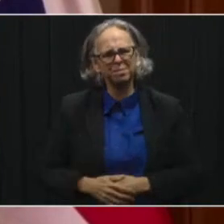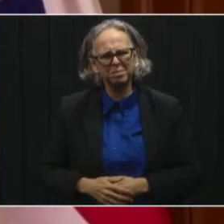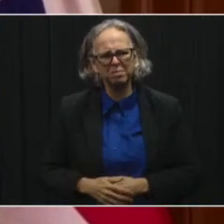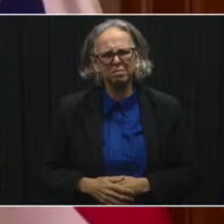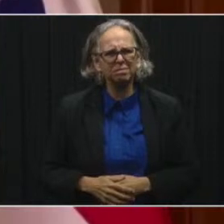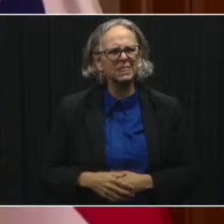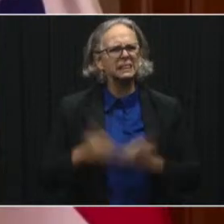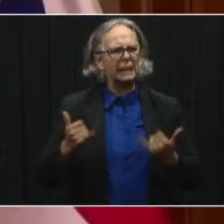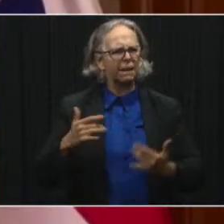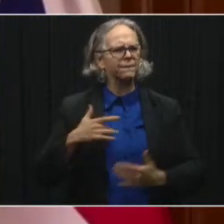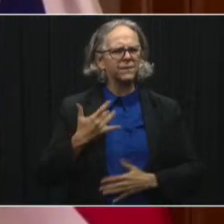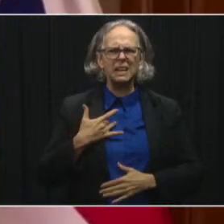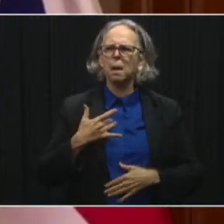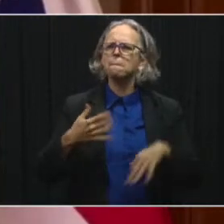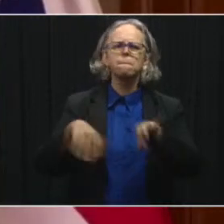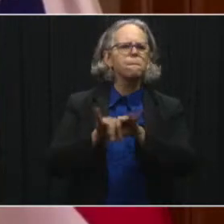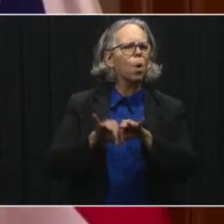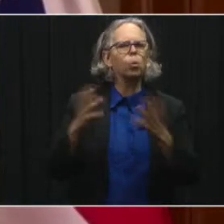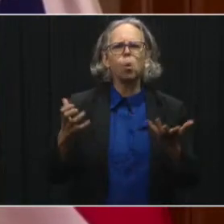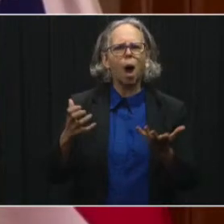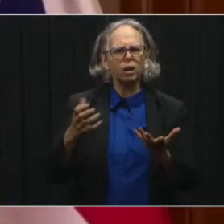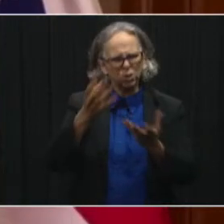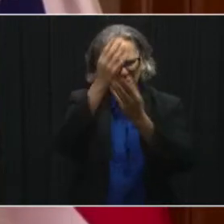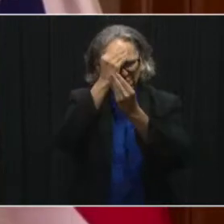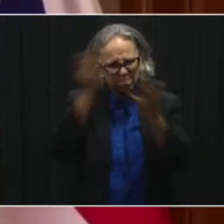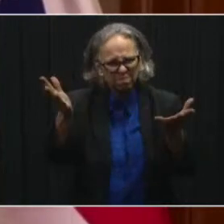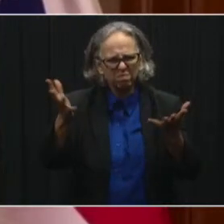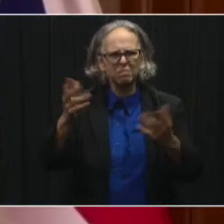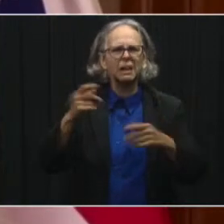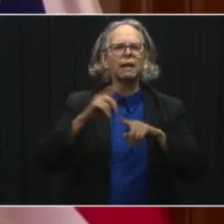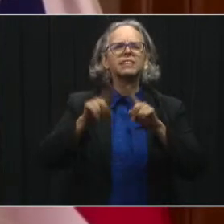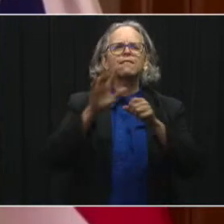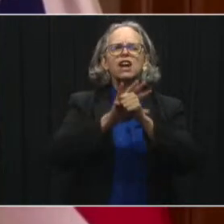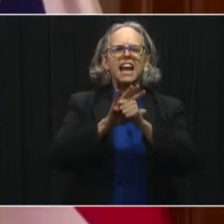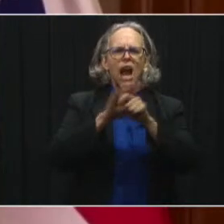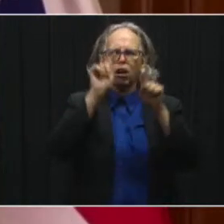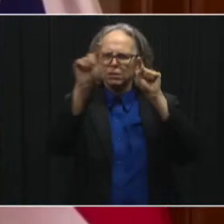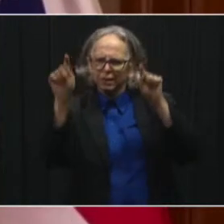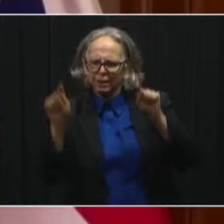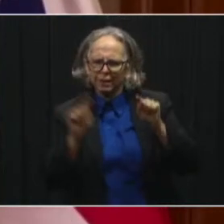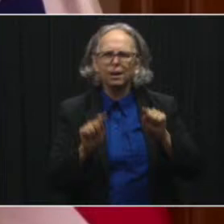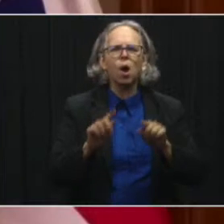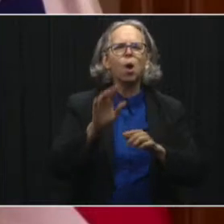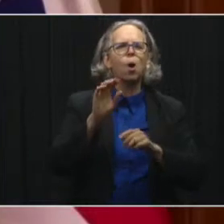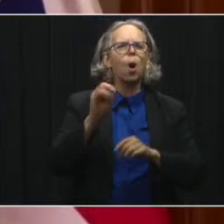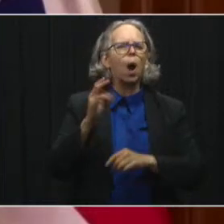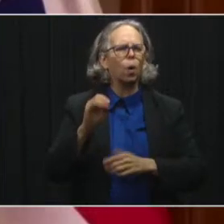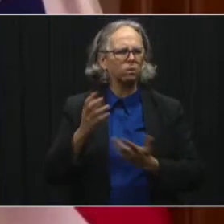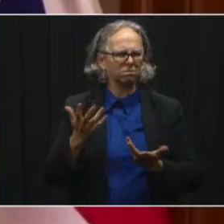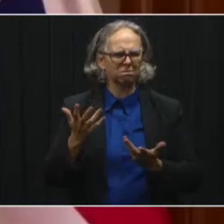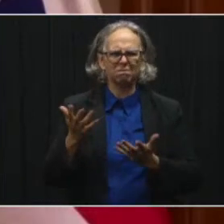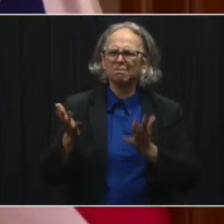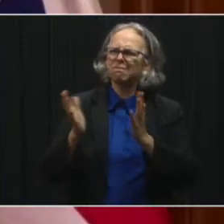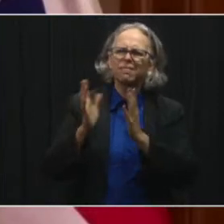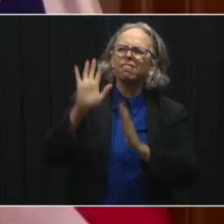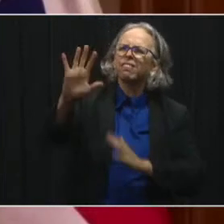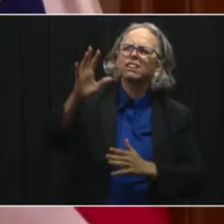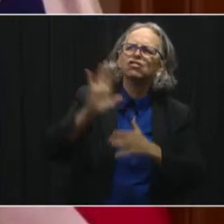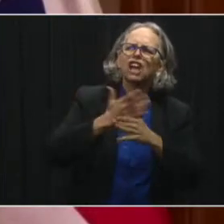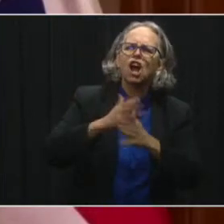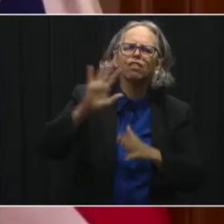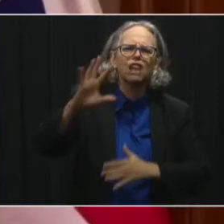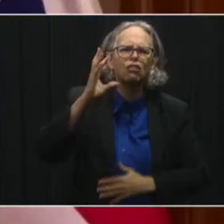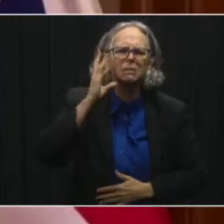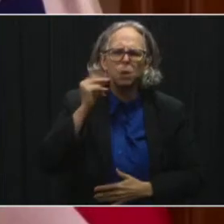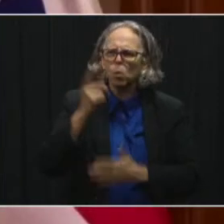the state and ask some people who are really at the front line, who are seeing things every single day, exactly what they're seeing. So we're going to